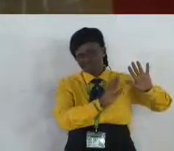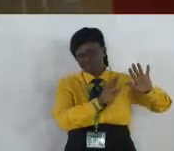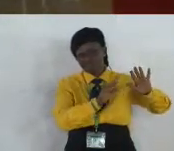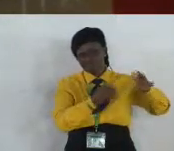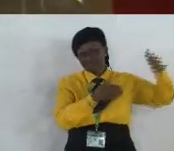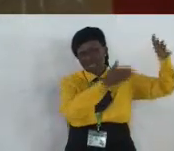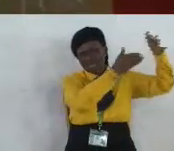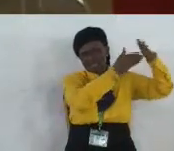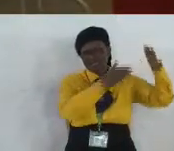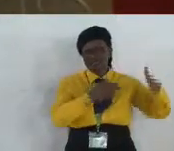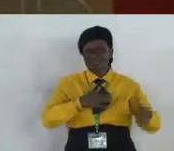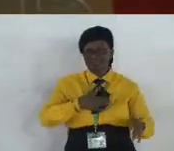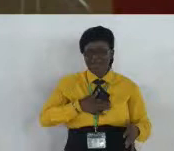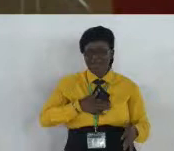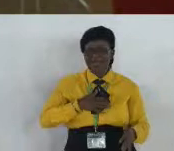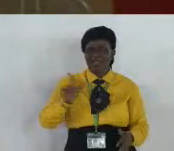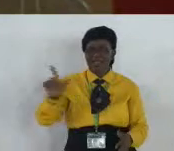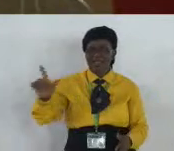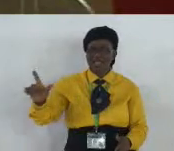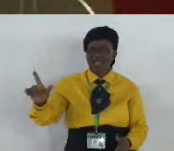against my legs